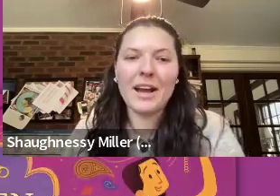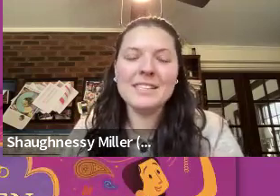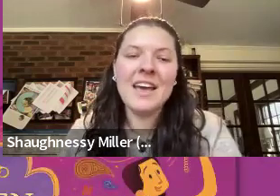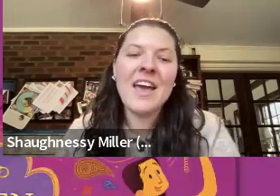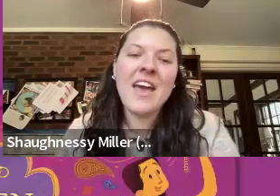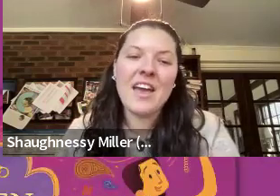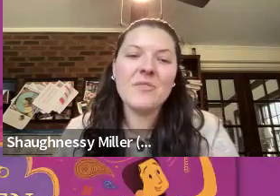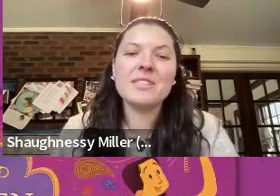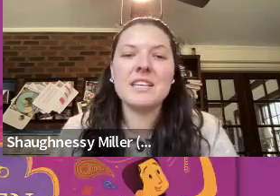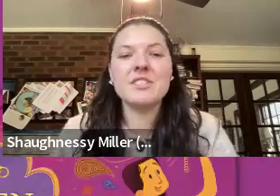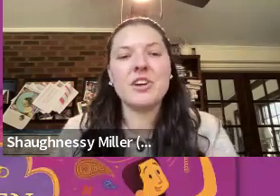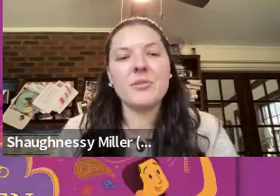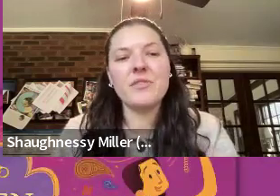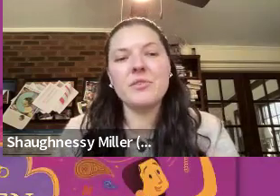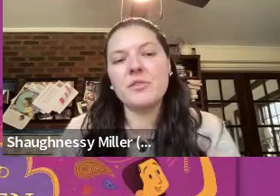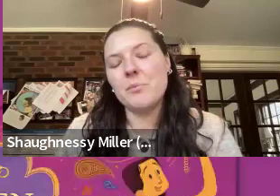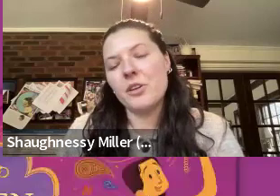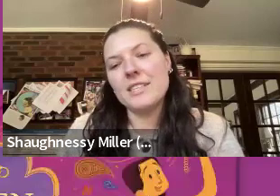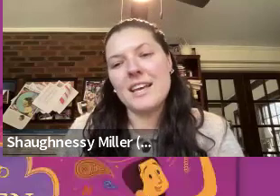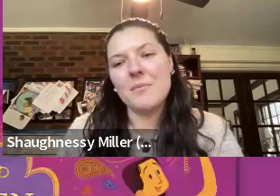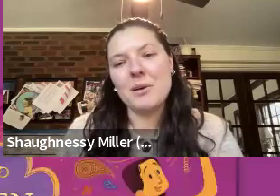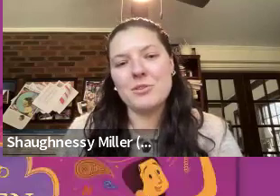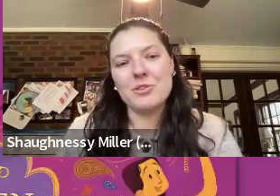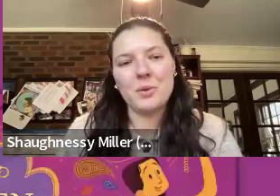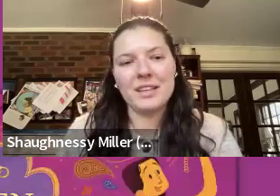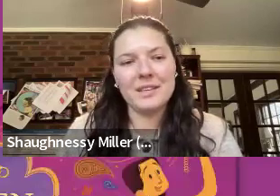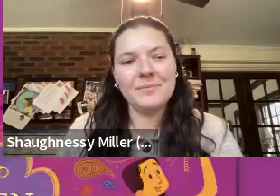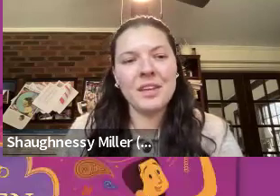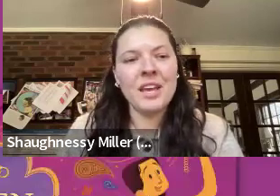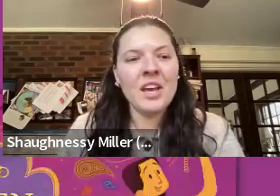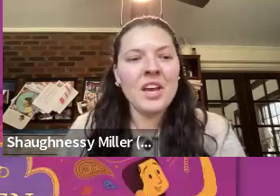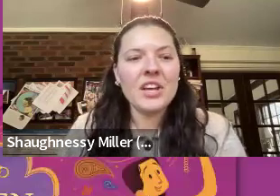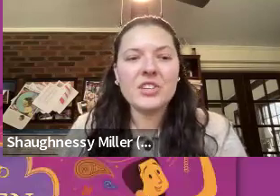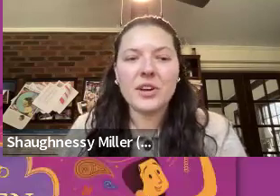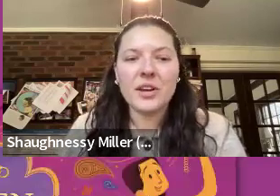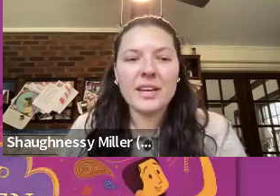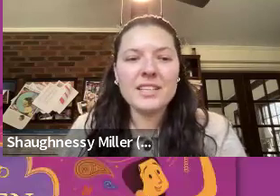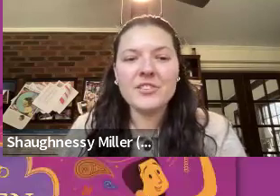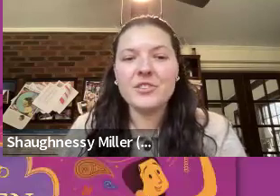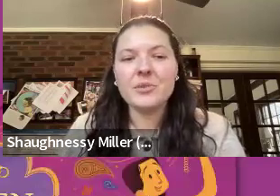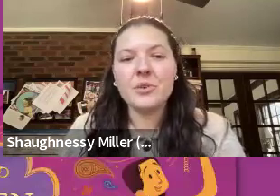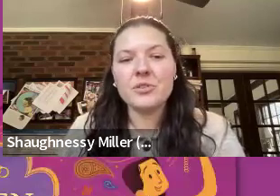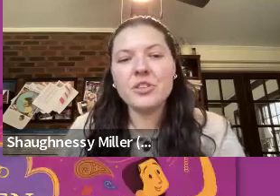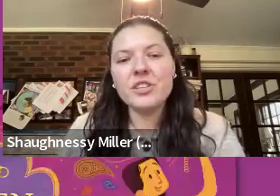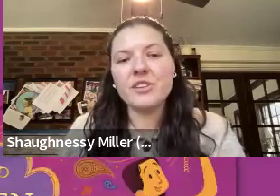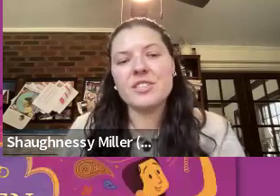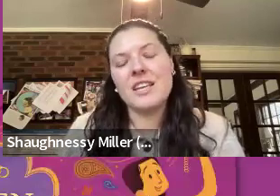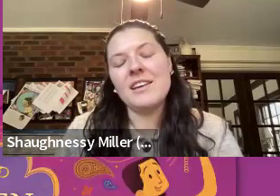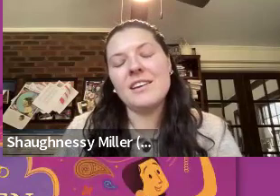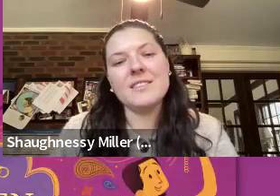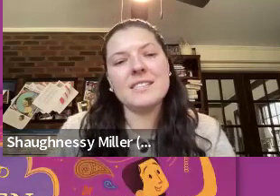Book Prize and received starred reviews from Booklist and Publishers Weekly. It's a great way to introduce